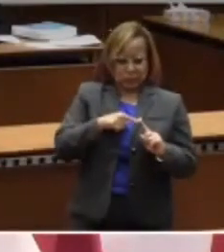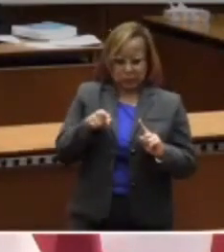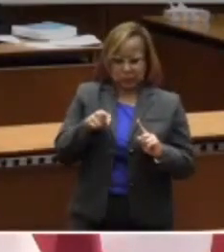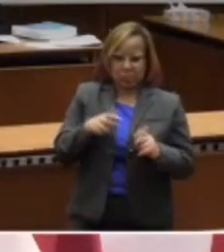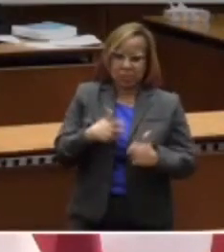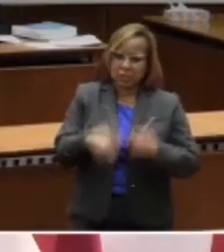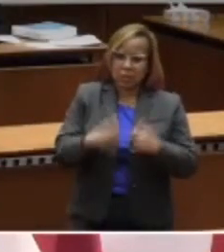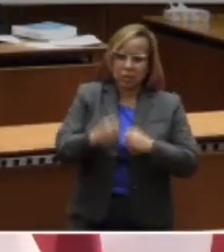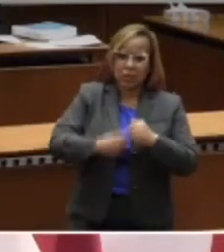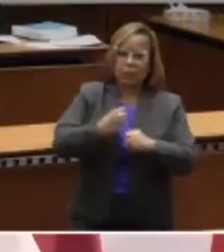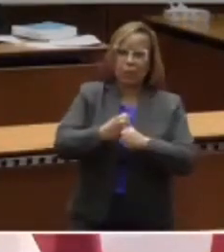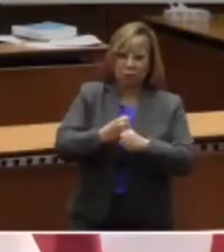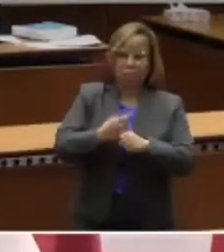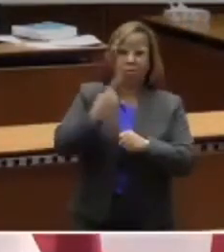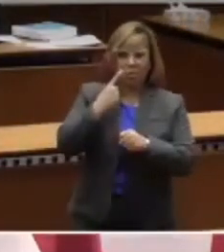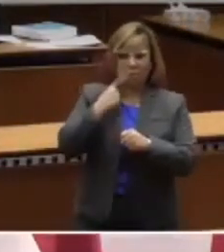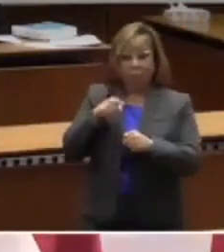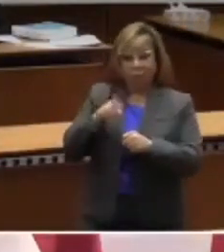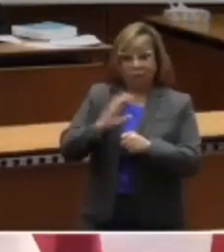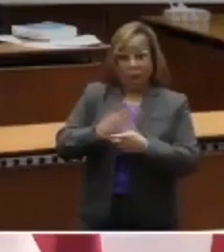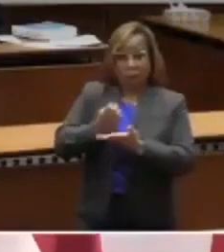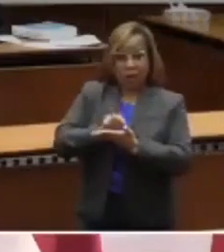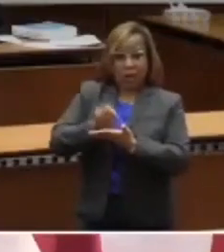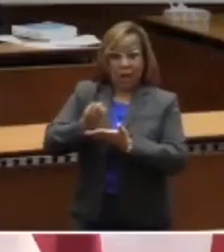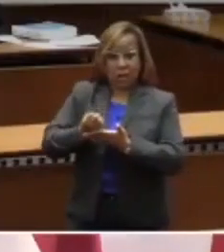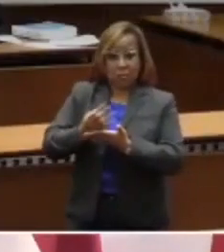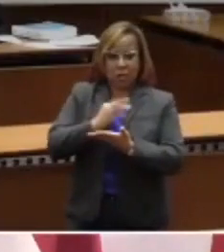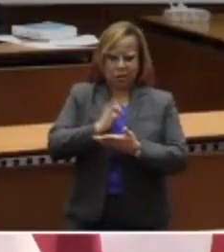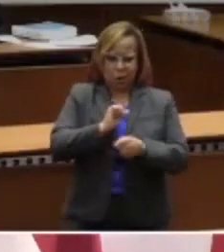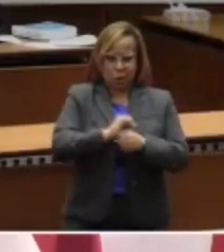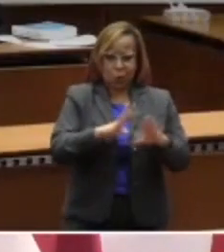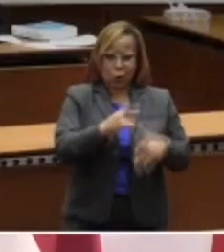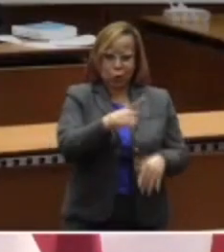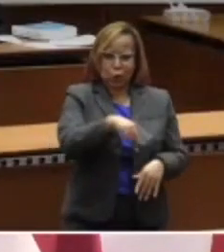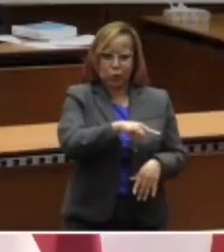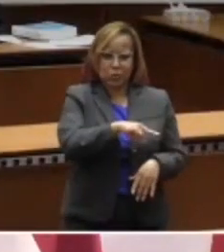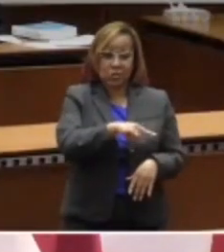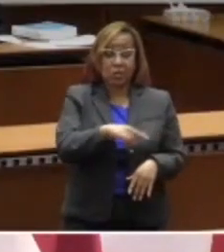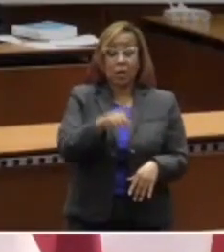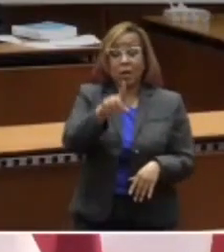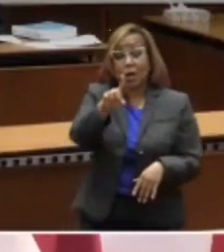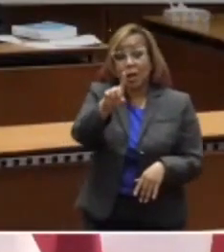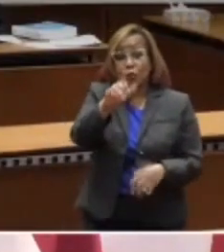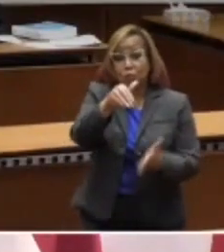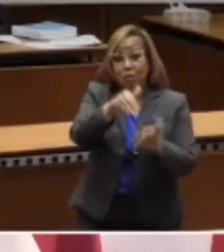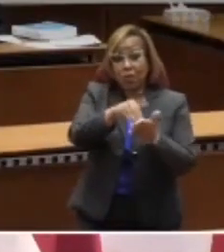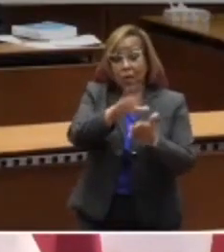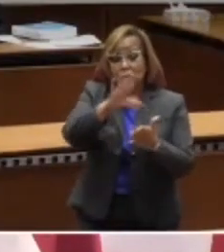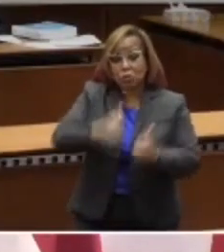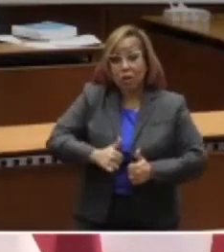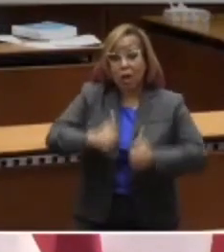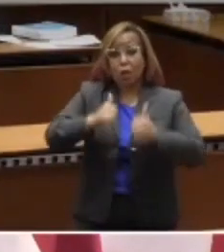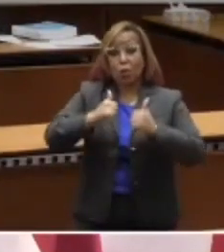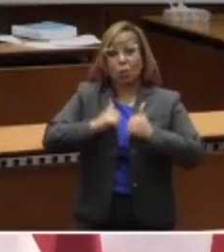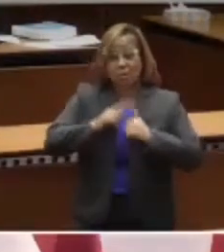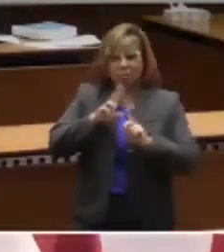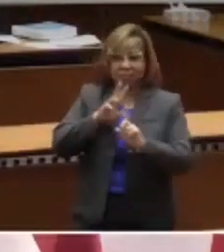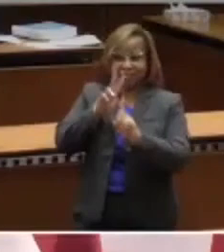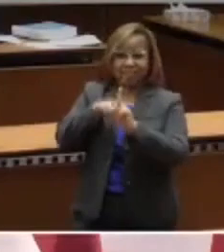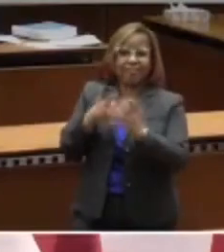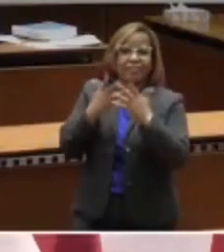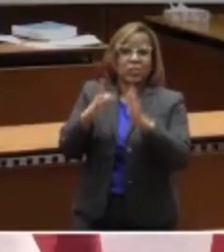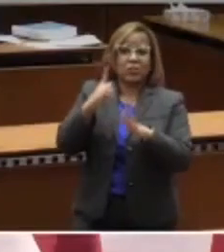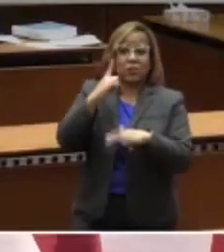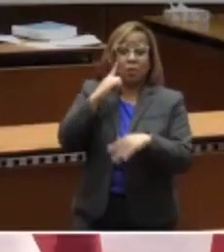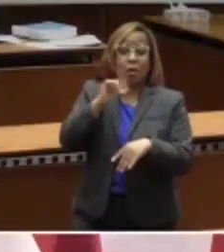year for parts of our economy and for our workers. Over 100,000 Chicagoans have filed for unemployment